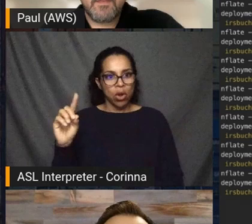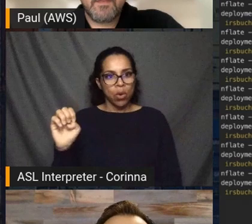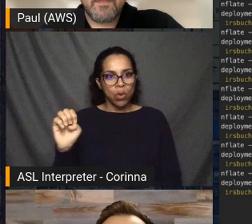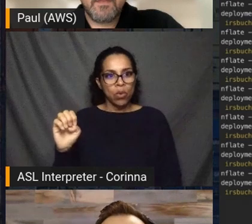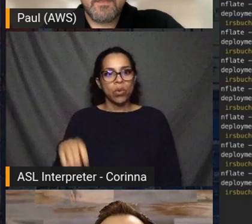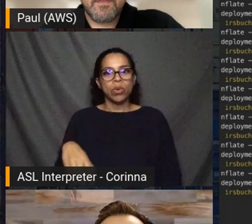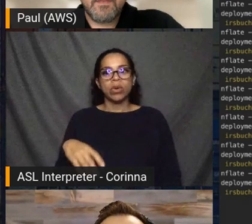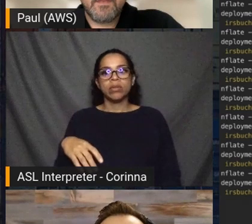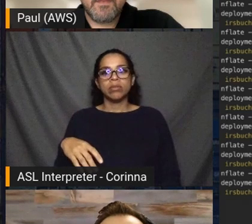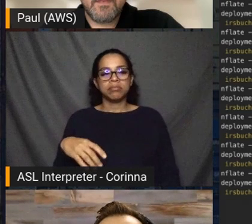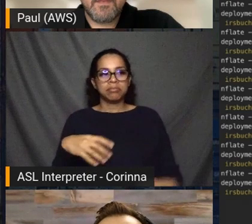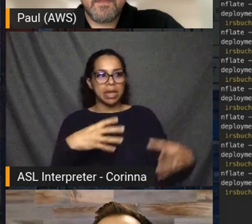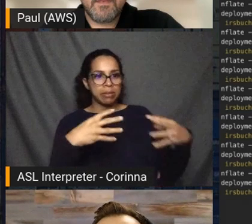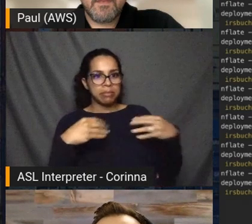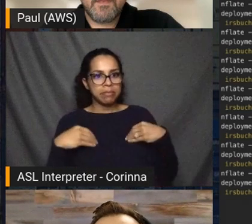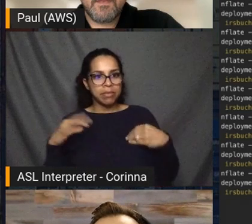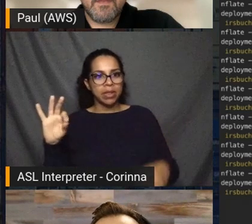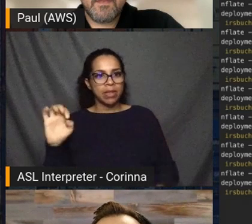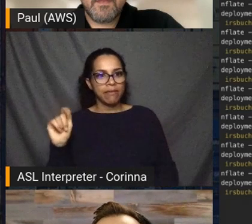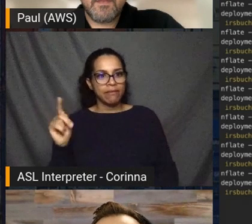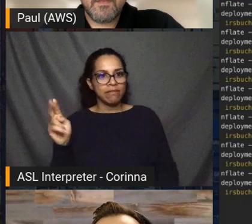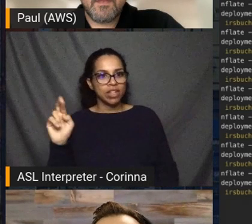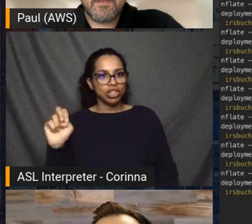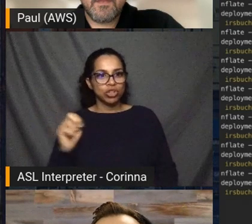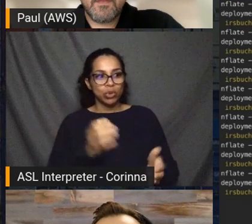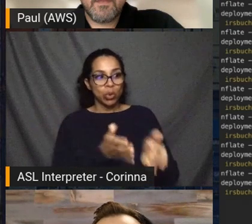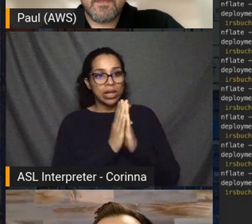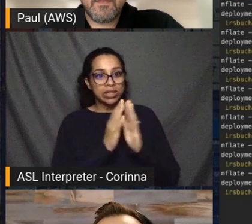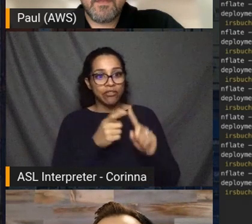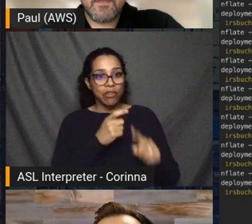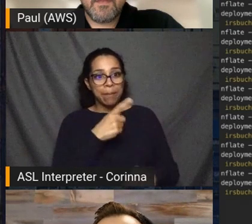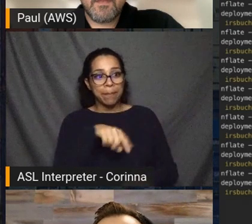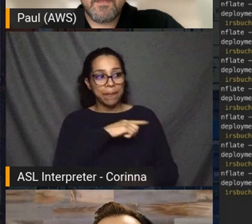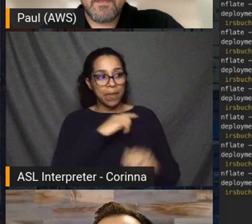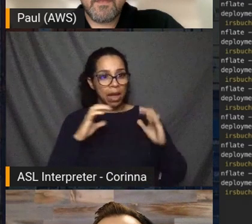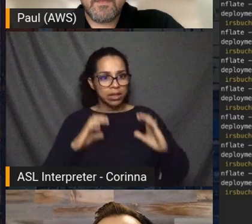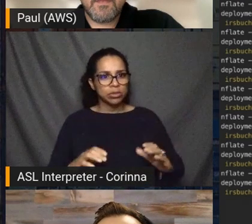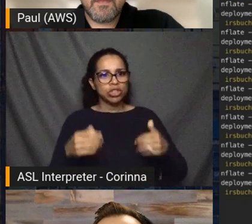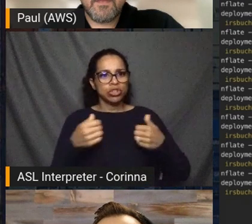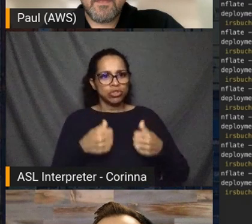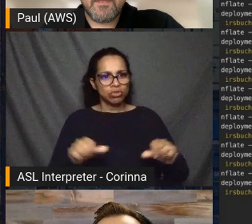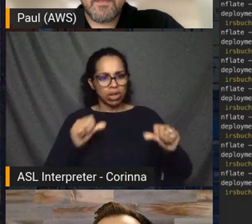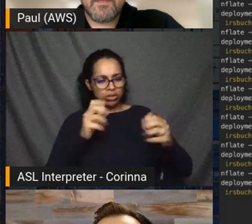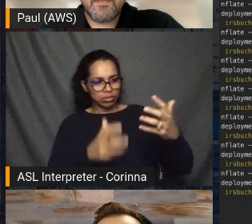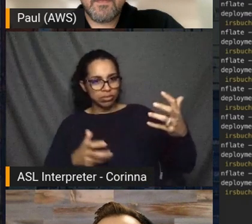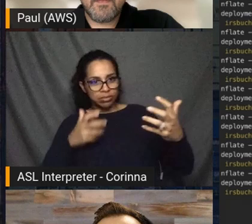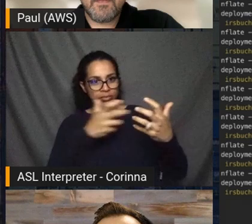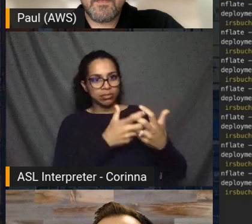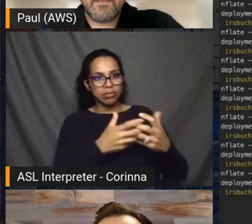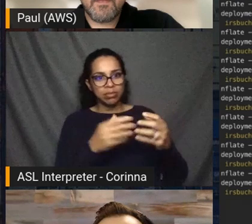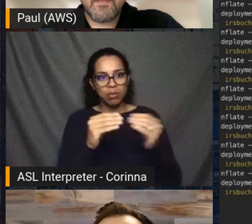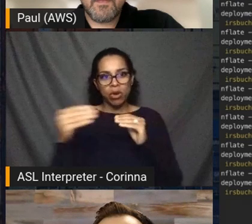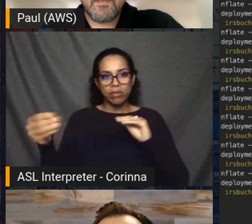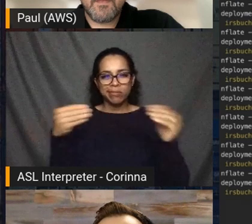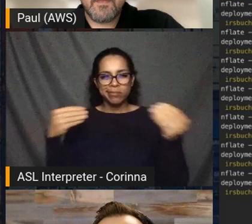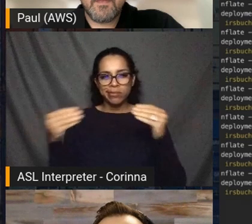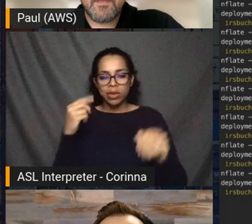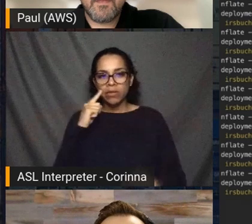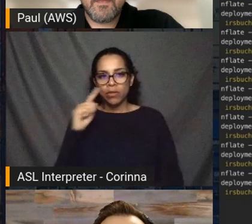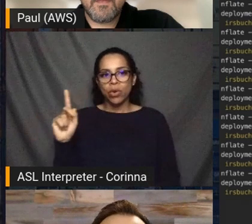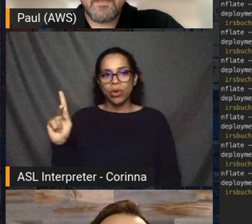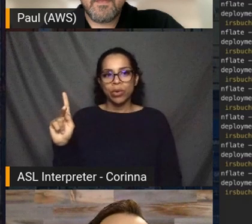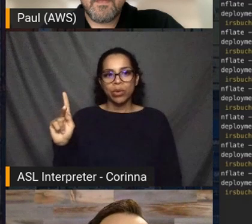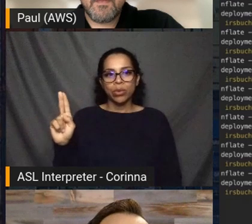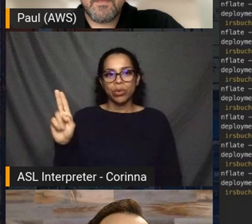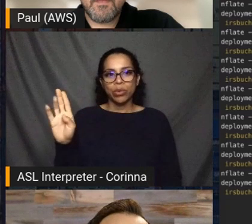requests coming from their customers and being more agile, at the Kubernetes-based workloads.